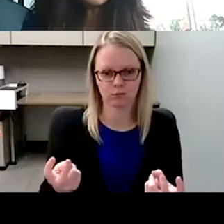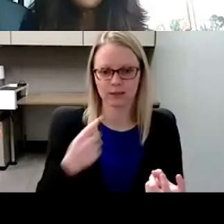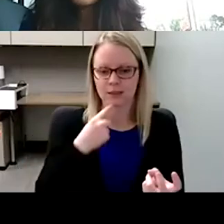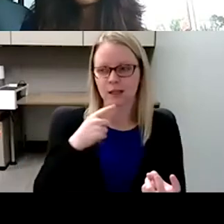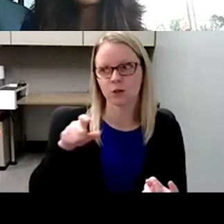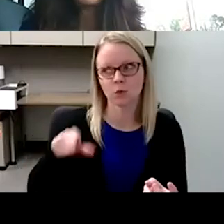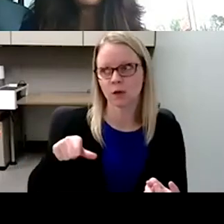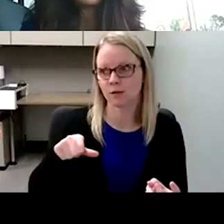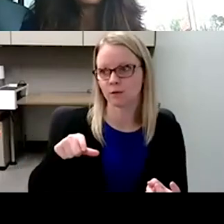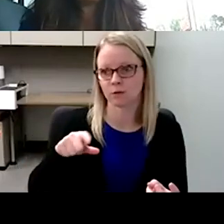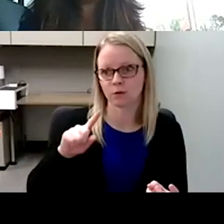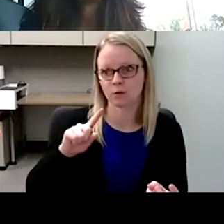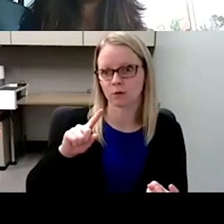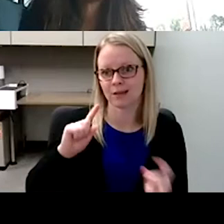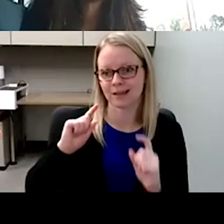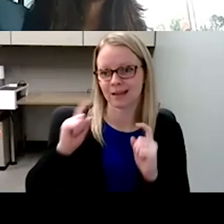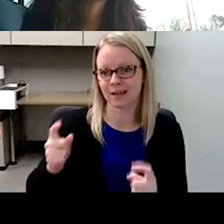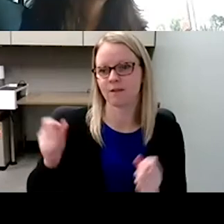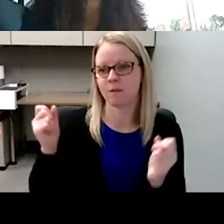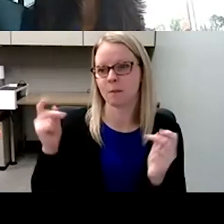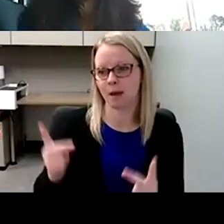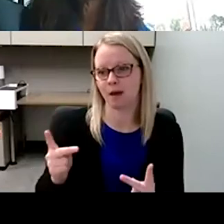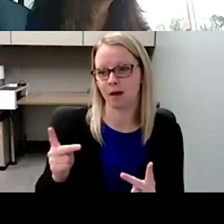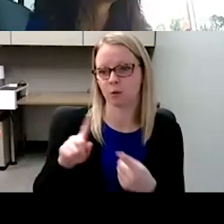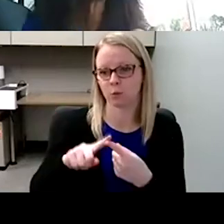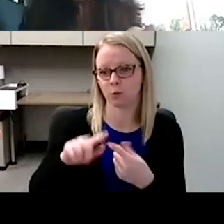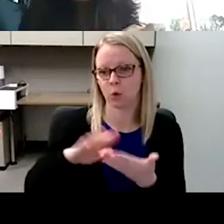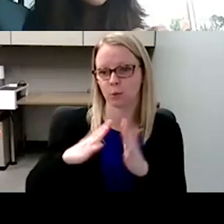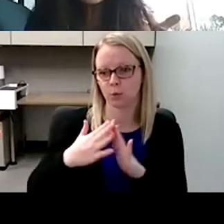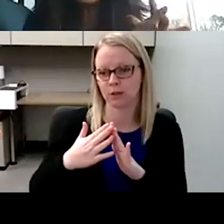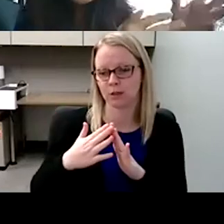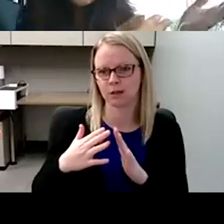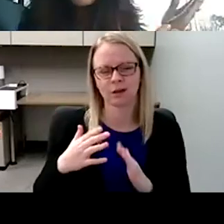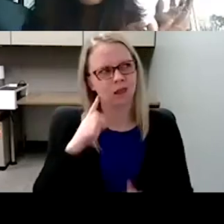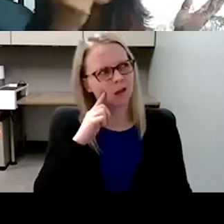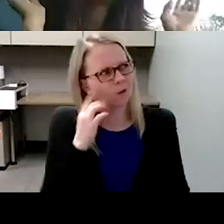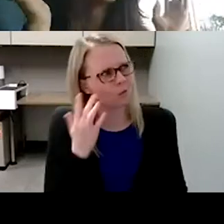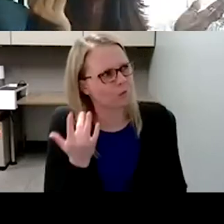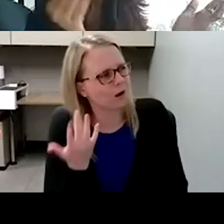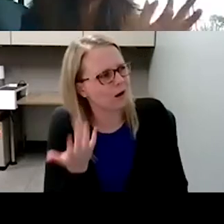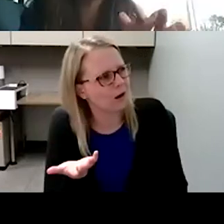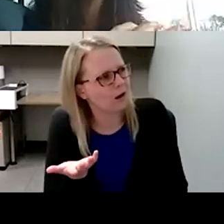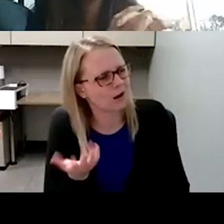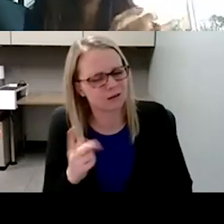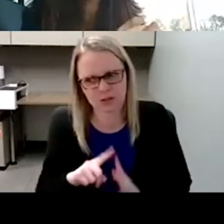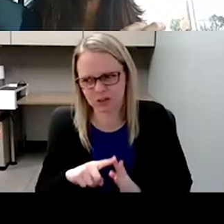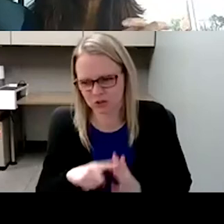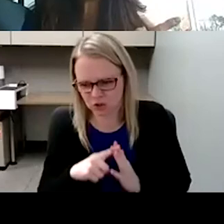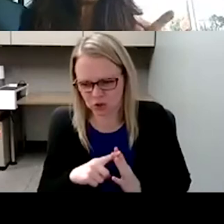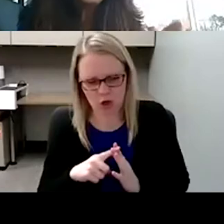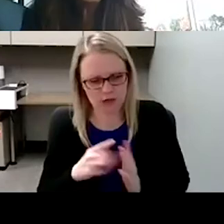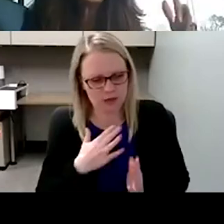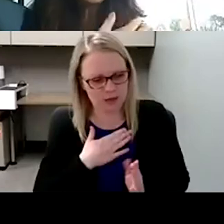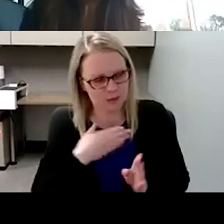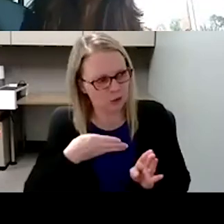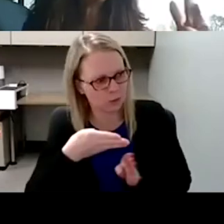got to give back to the community. And I'm thinking, why? You know, I'm just starting my career. I don't get this. And before